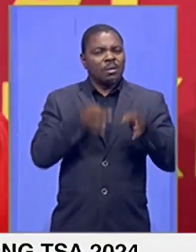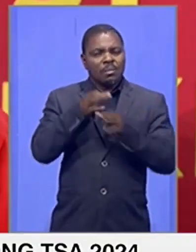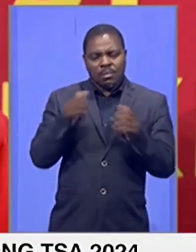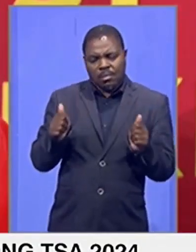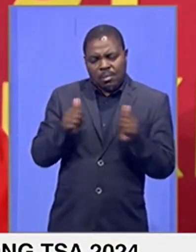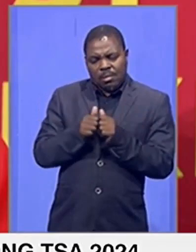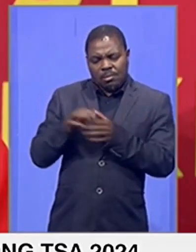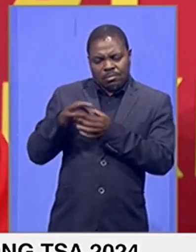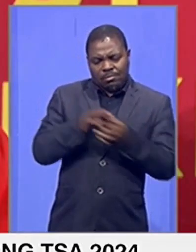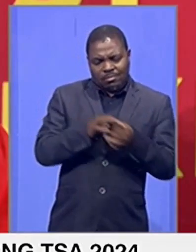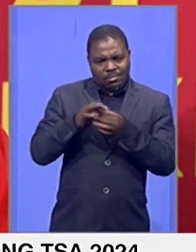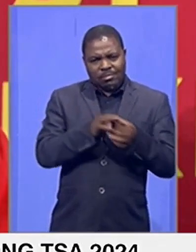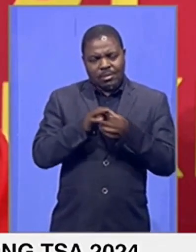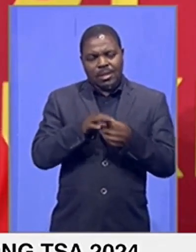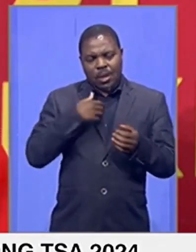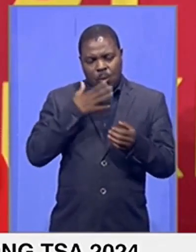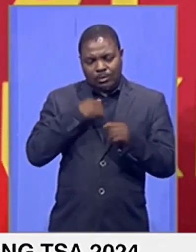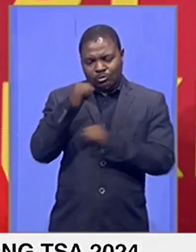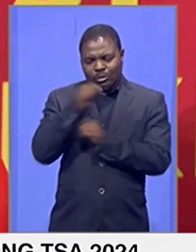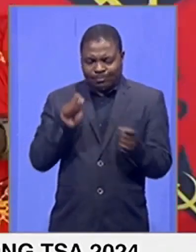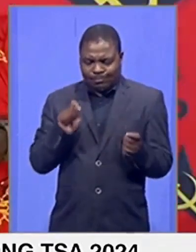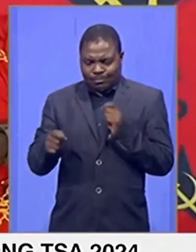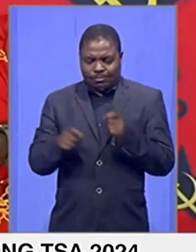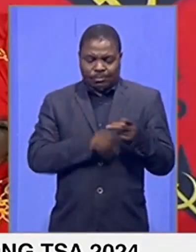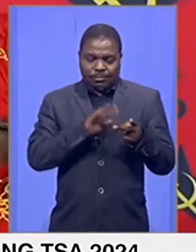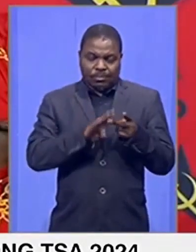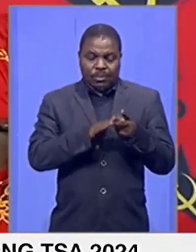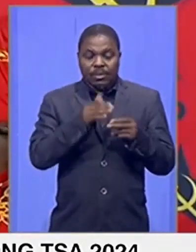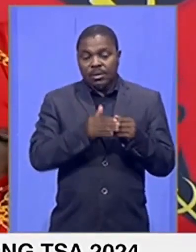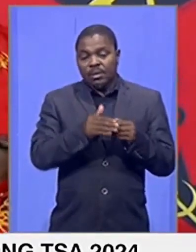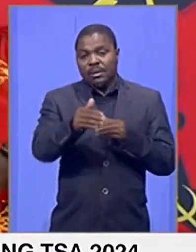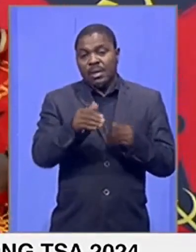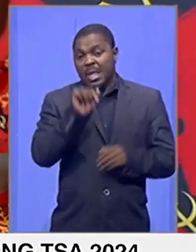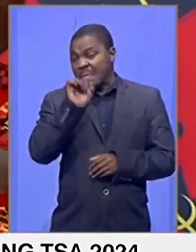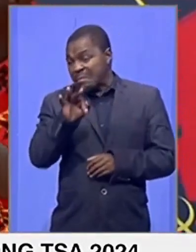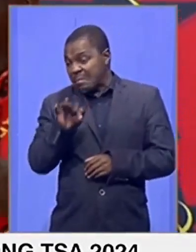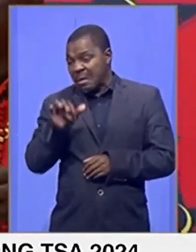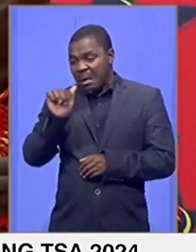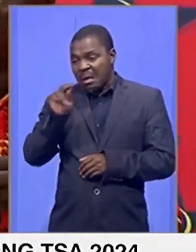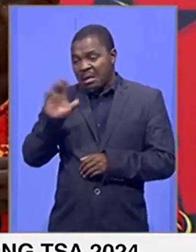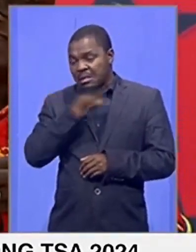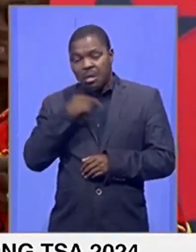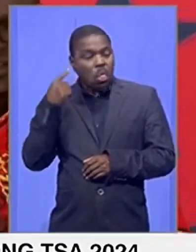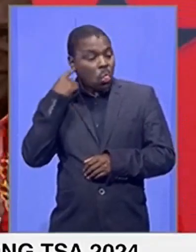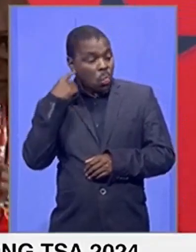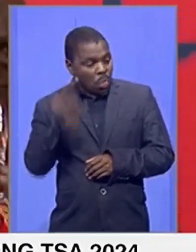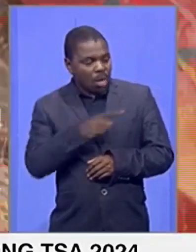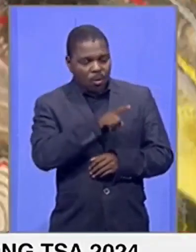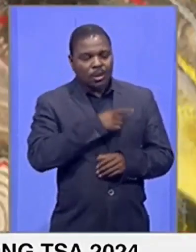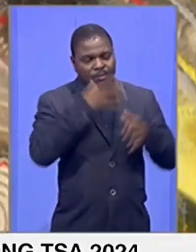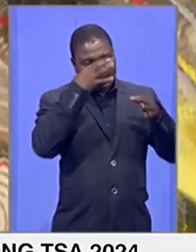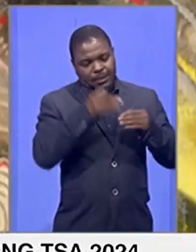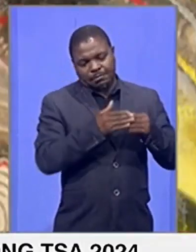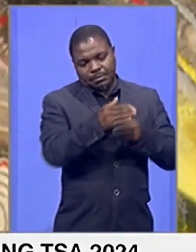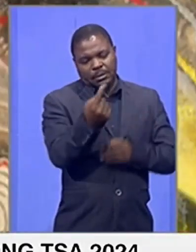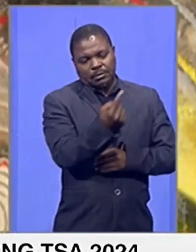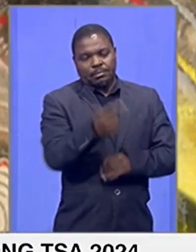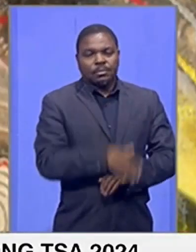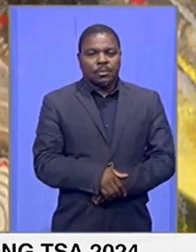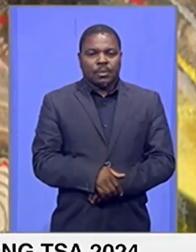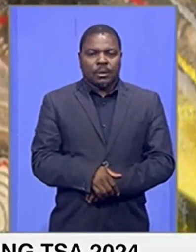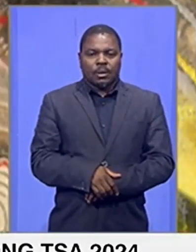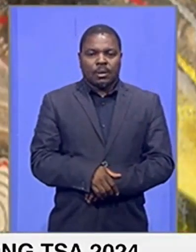se setjha se lohothwang le mehato eo batlang ho enka e bang ANC e sa mamele. We will go to